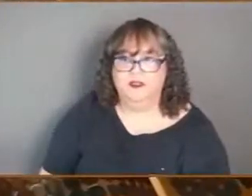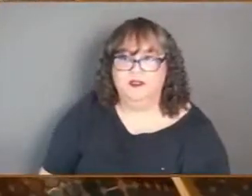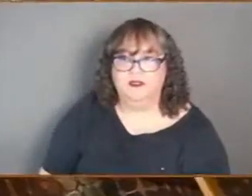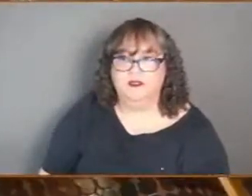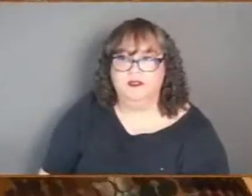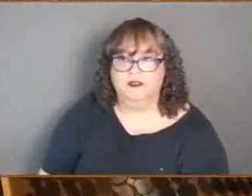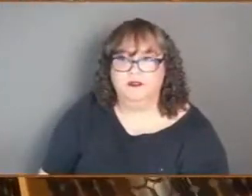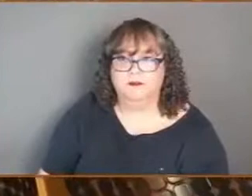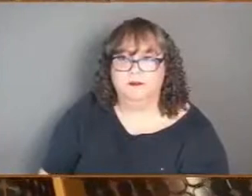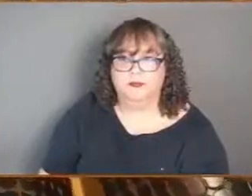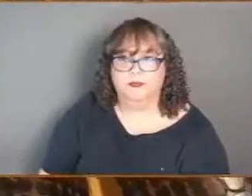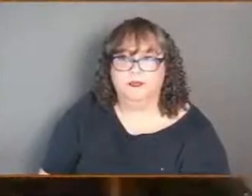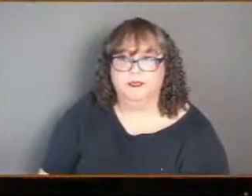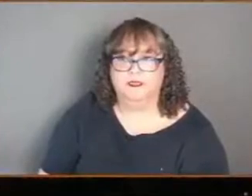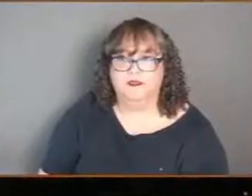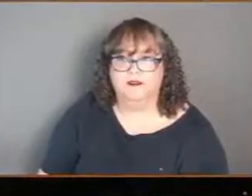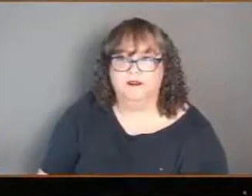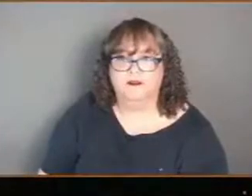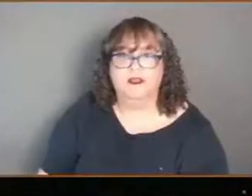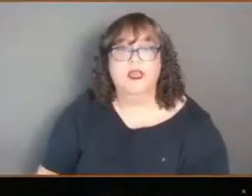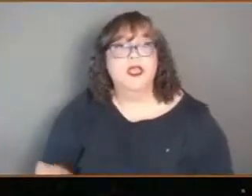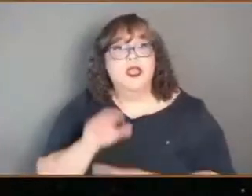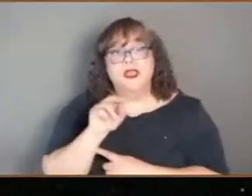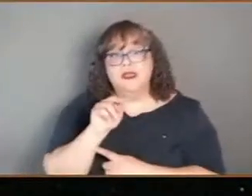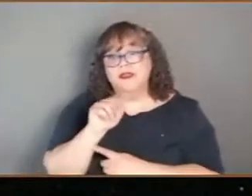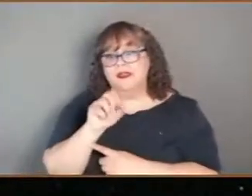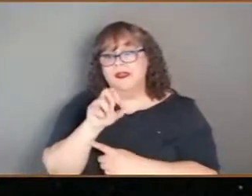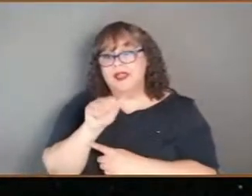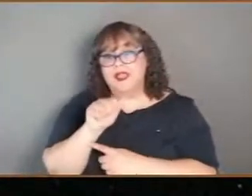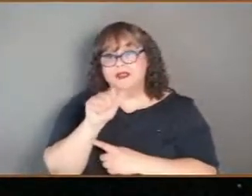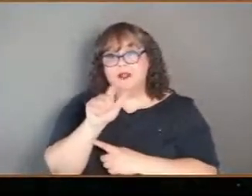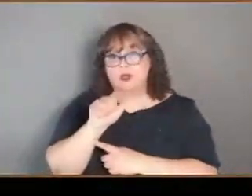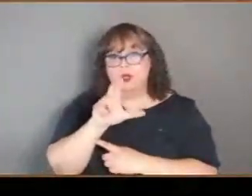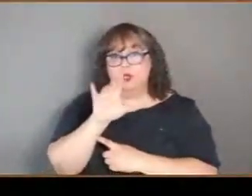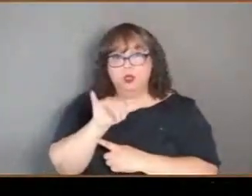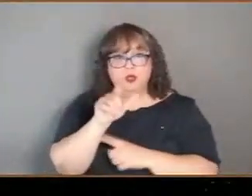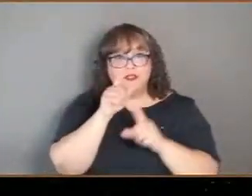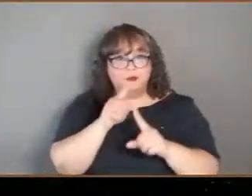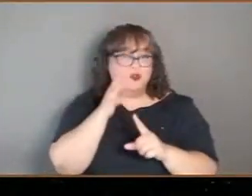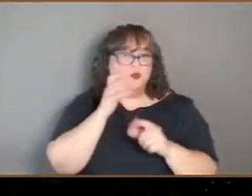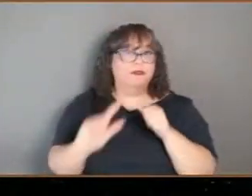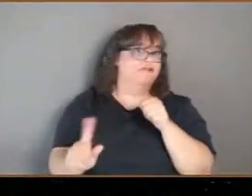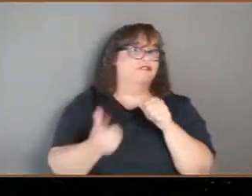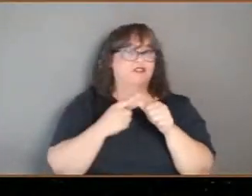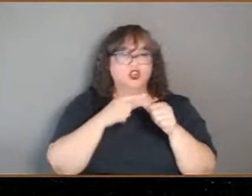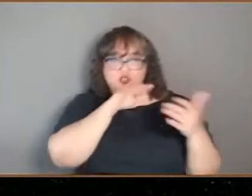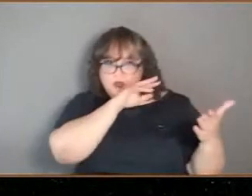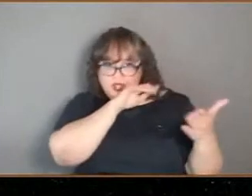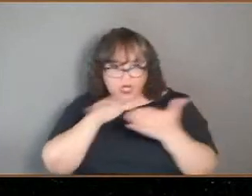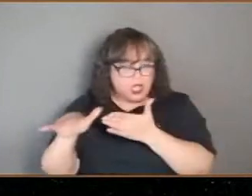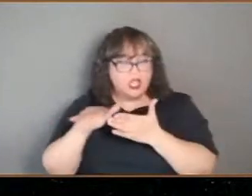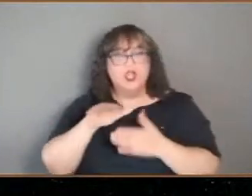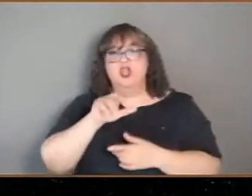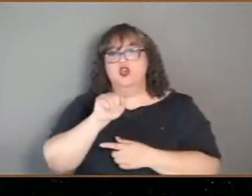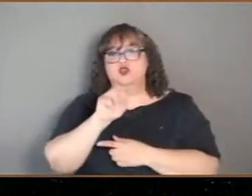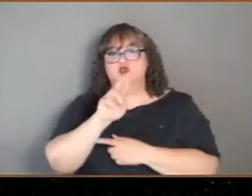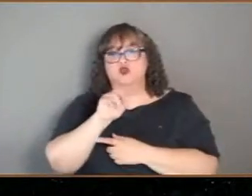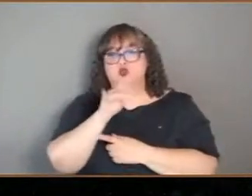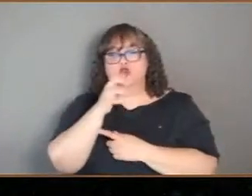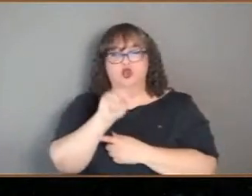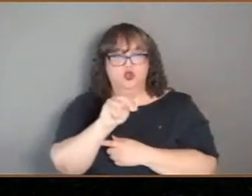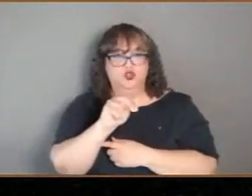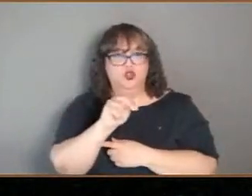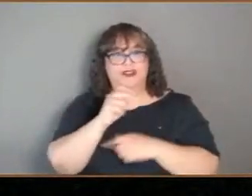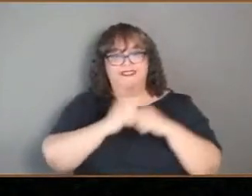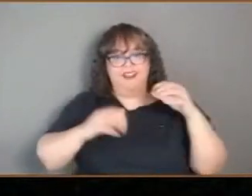NASA's Lucy mission is going to be the first mission to explore the Trojan asteroids. These are asteroids that live in two swarms,